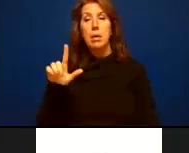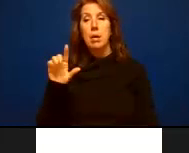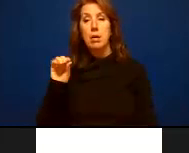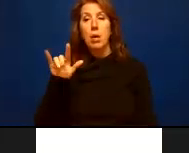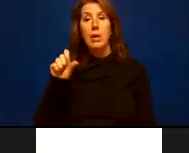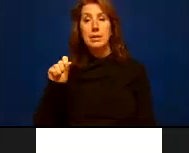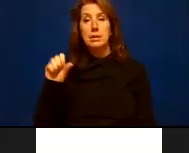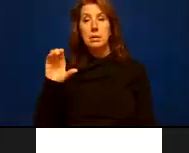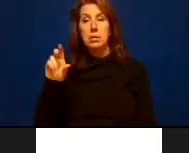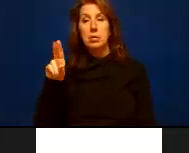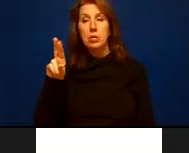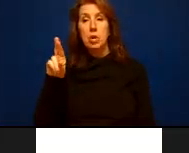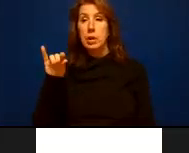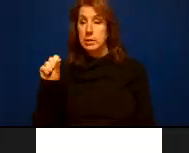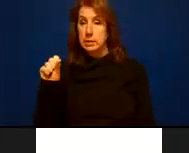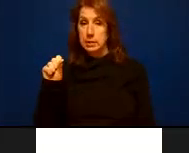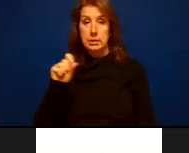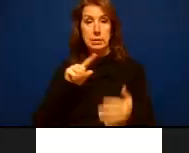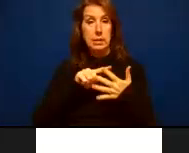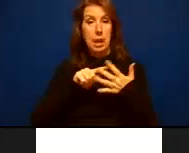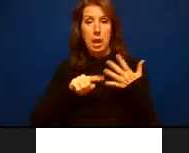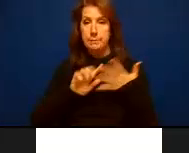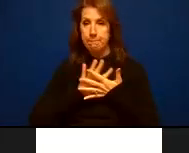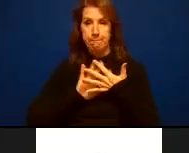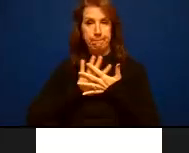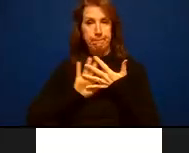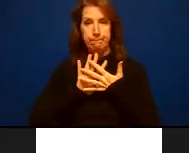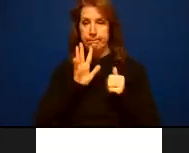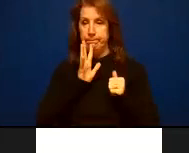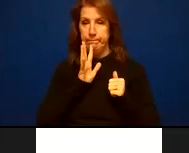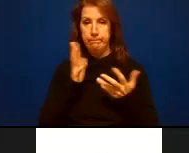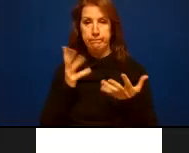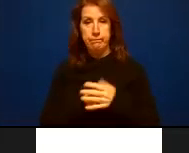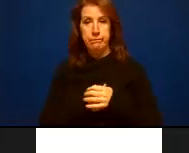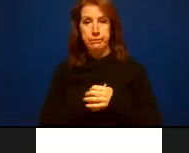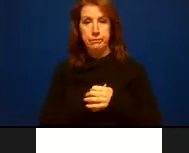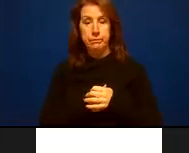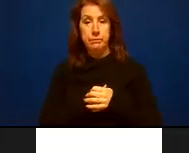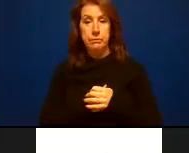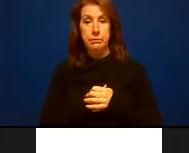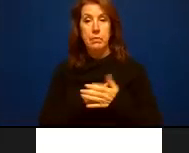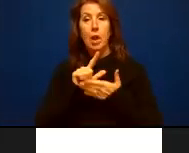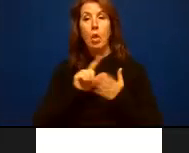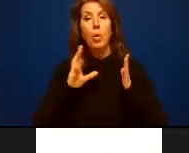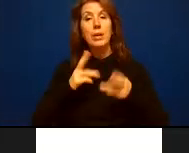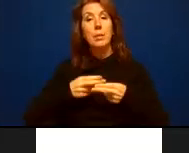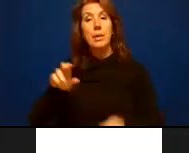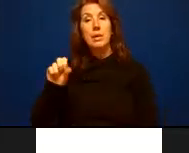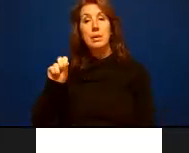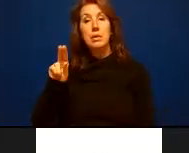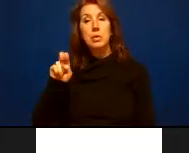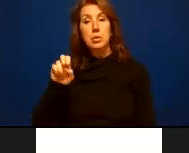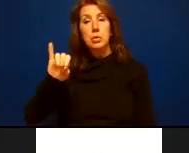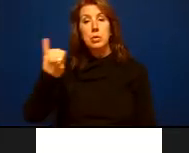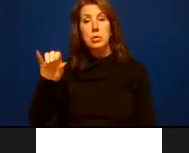Wilson. Lois is the LC in the case caption. Their lawyer is Sue Jameson. And of